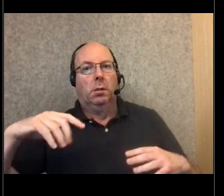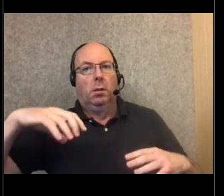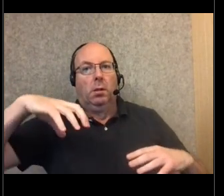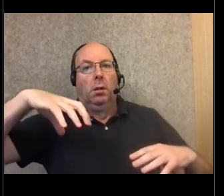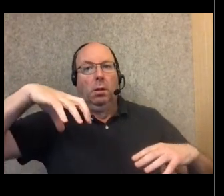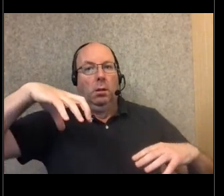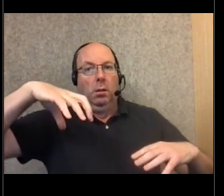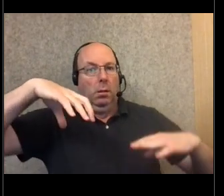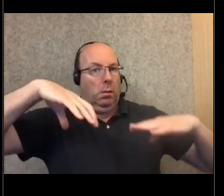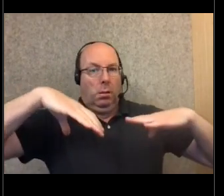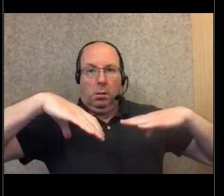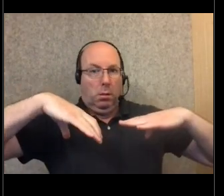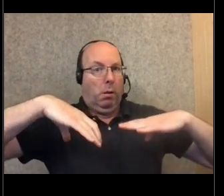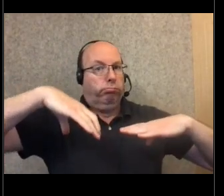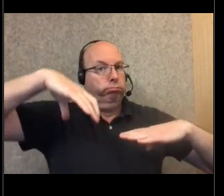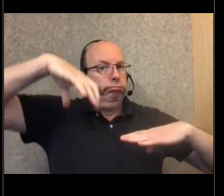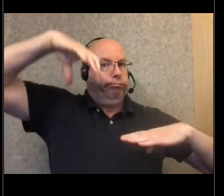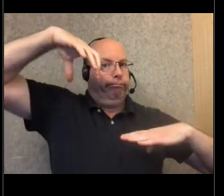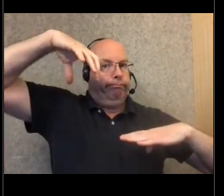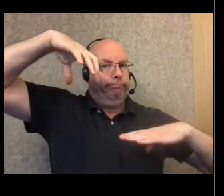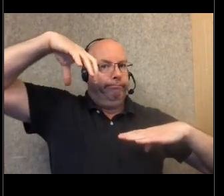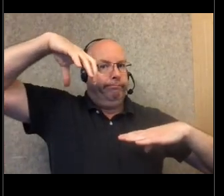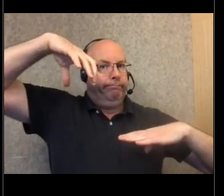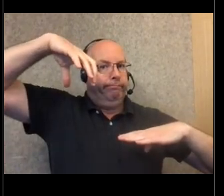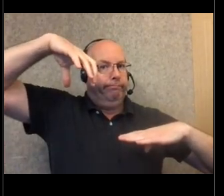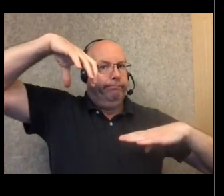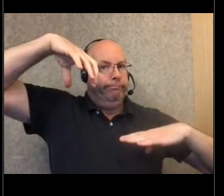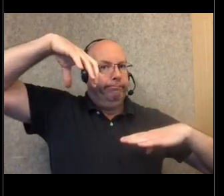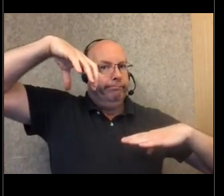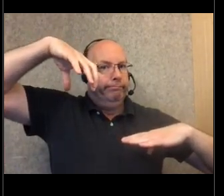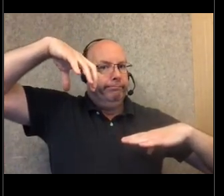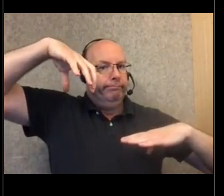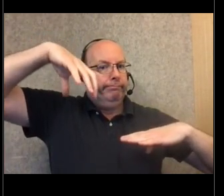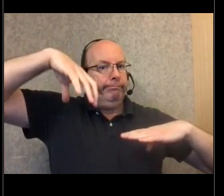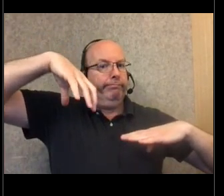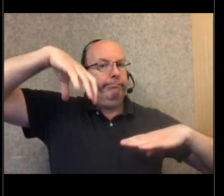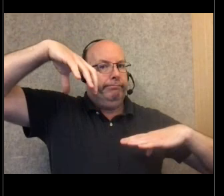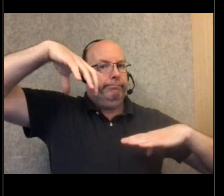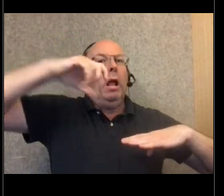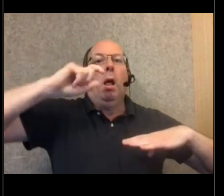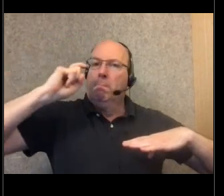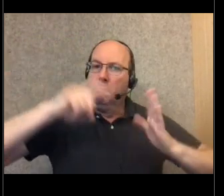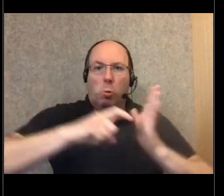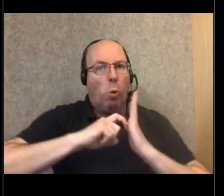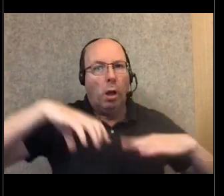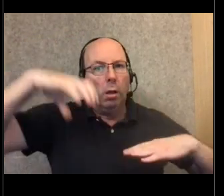raised to a specific level above the base floor evaluation.